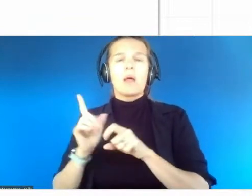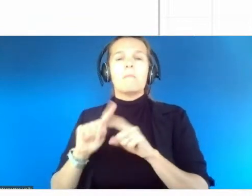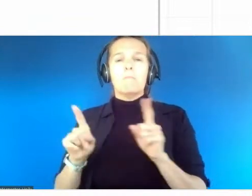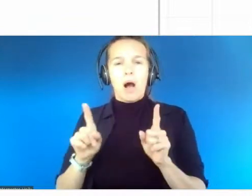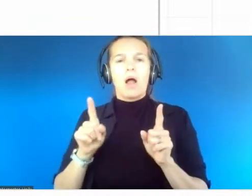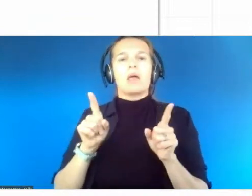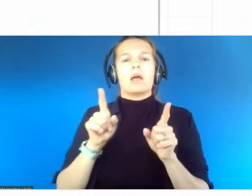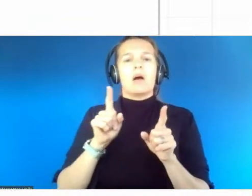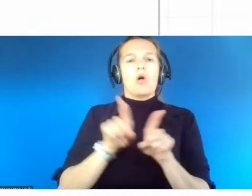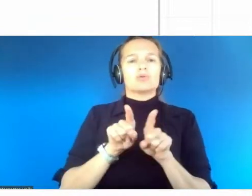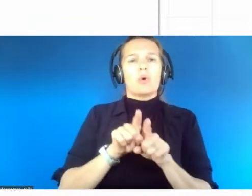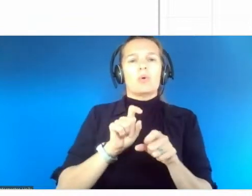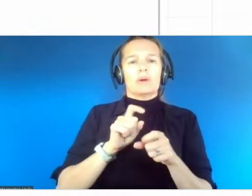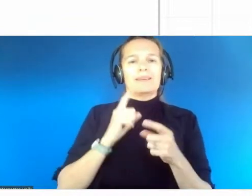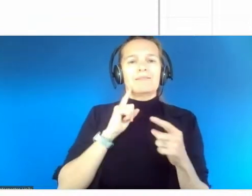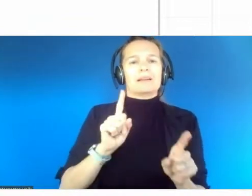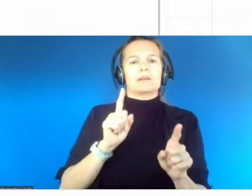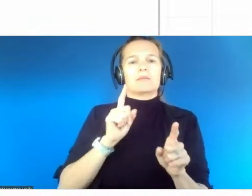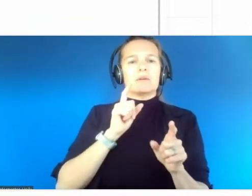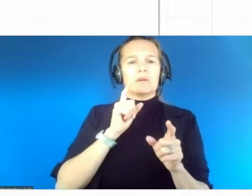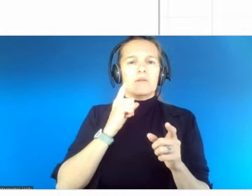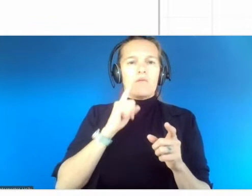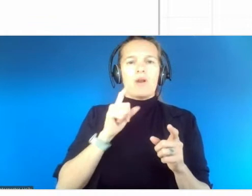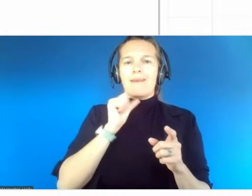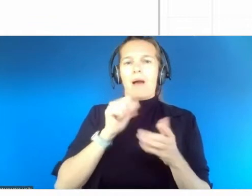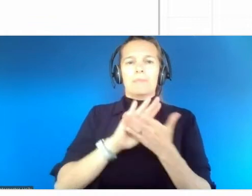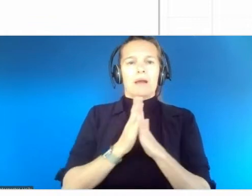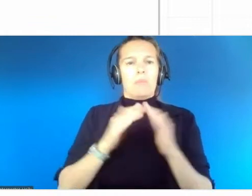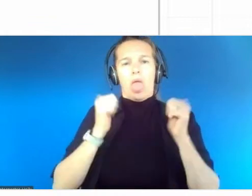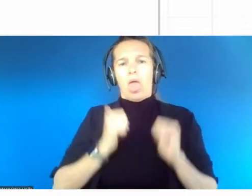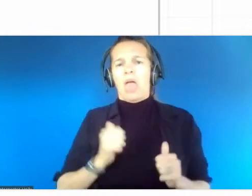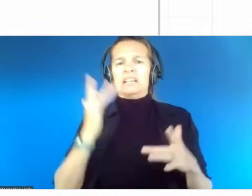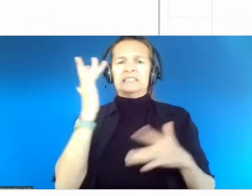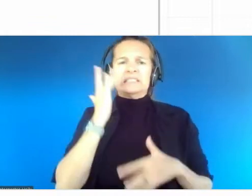intensive care unit admissions, and deaths.